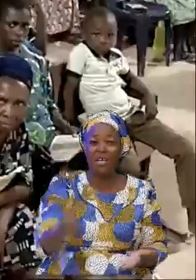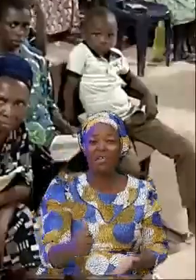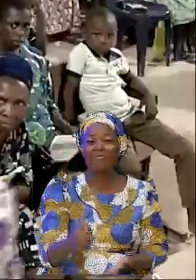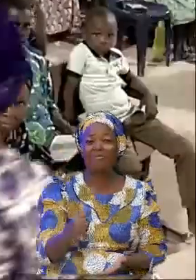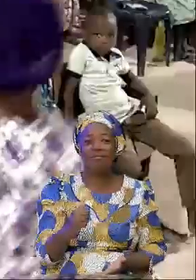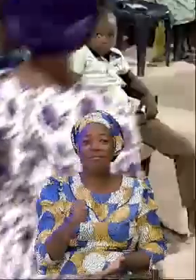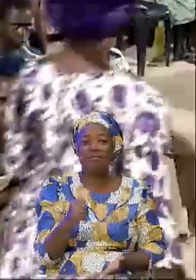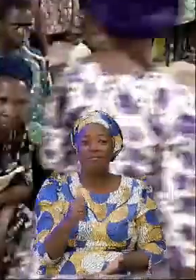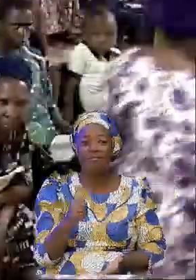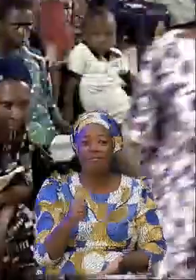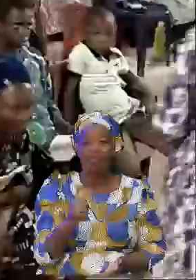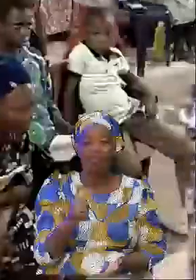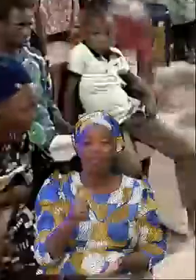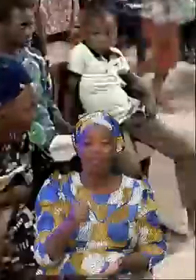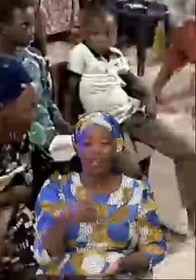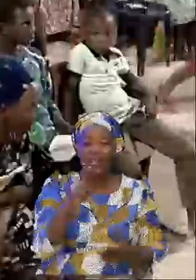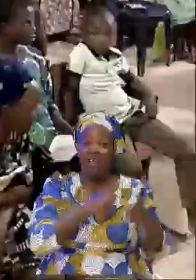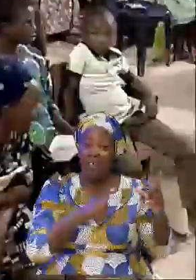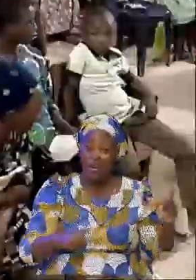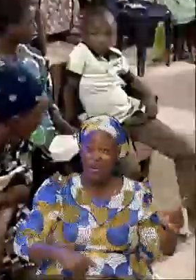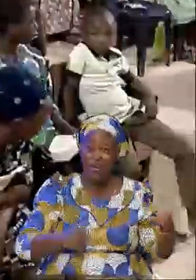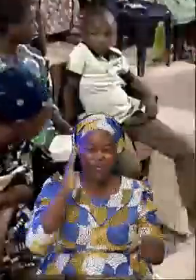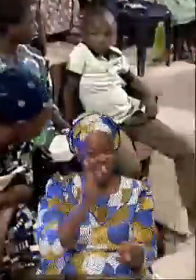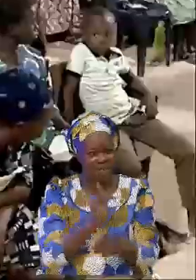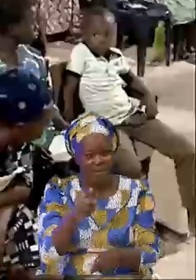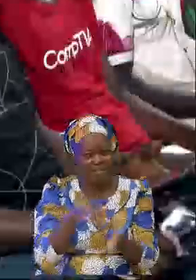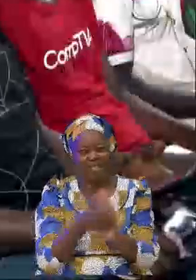not. You didn't say amen to that one.